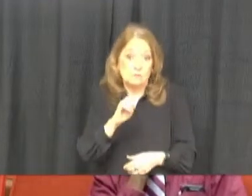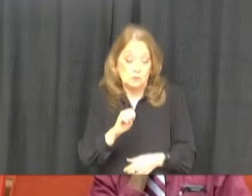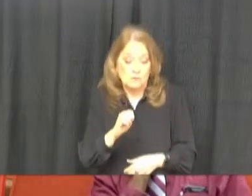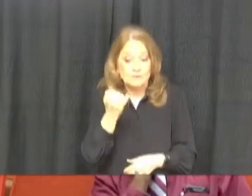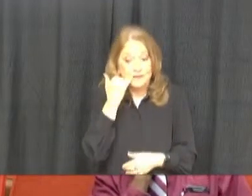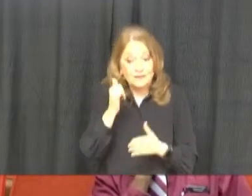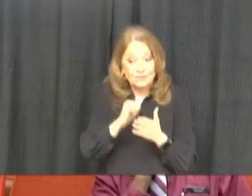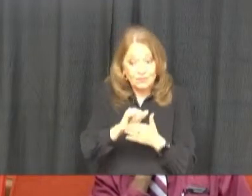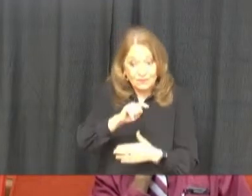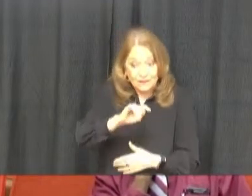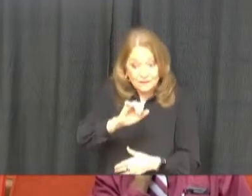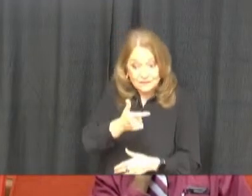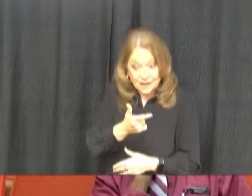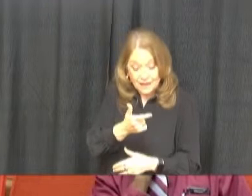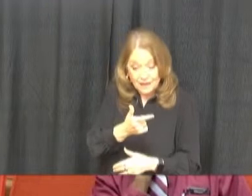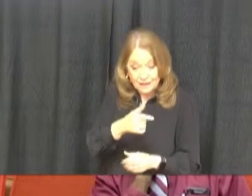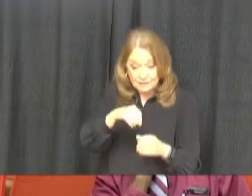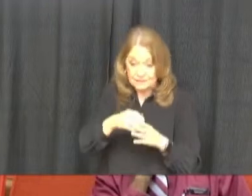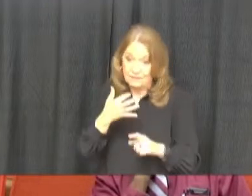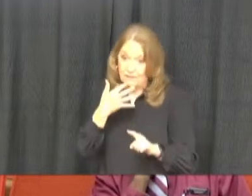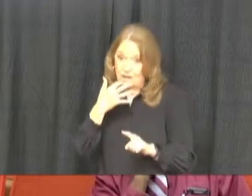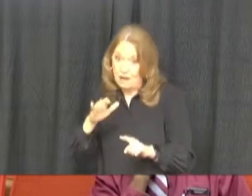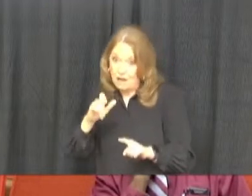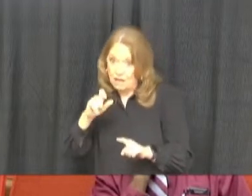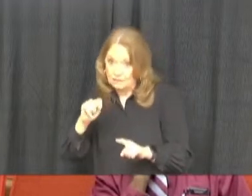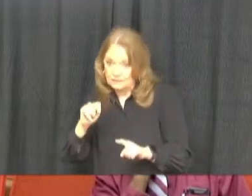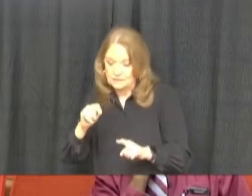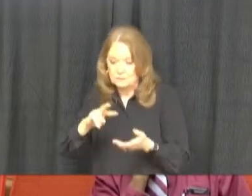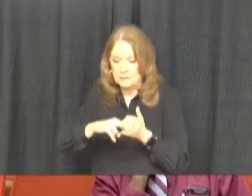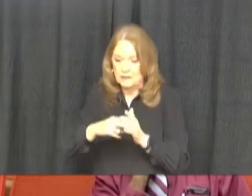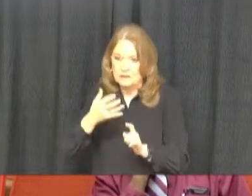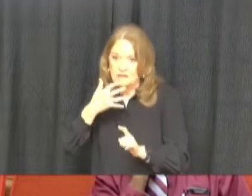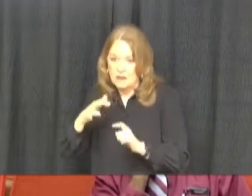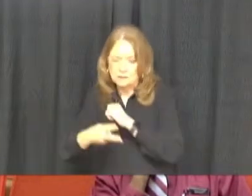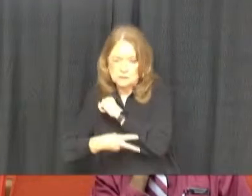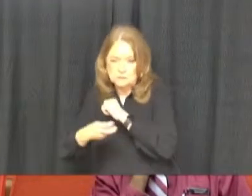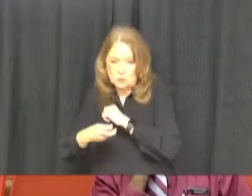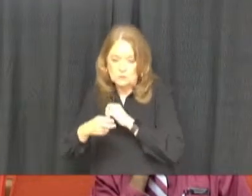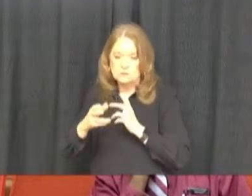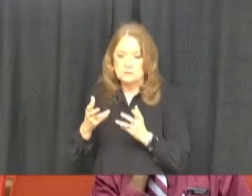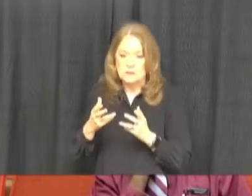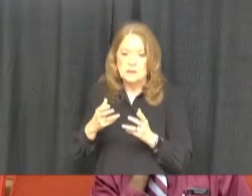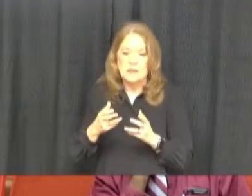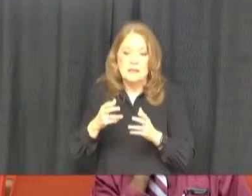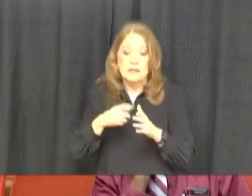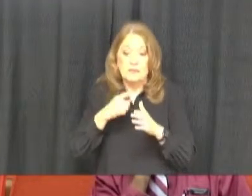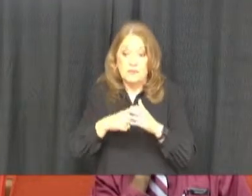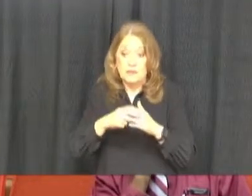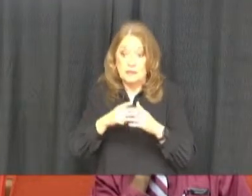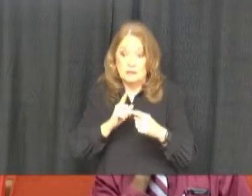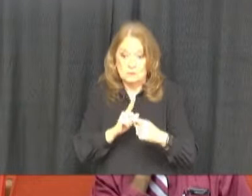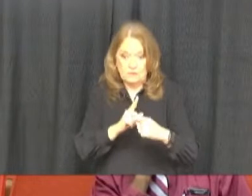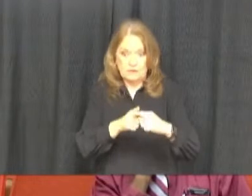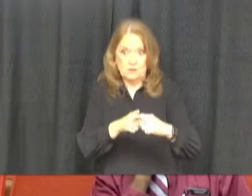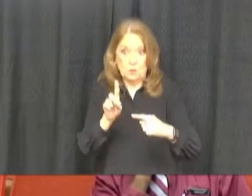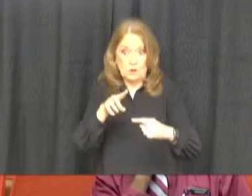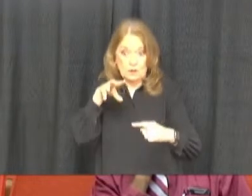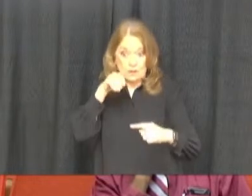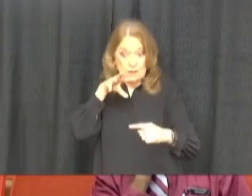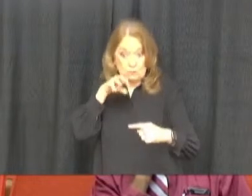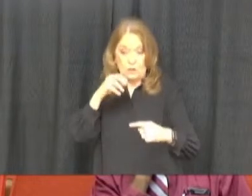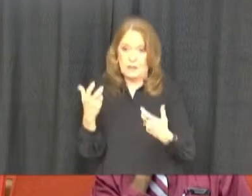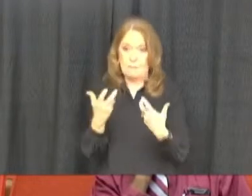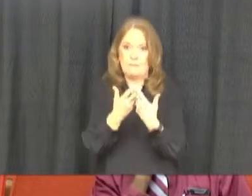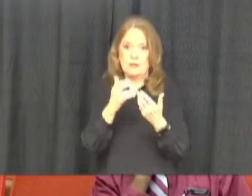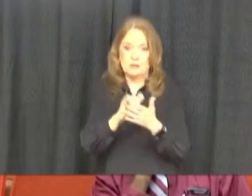tag, which is in that hot list, as we would call it, it's a hot tag, and it comes through that intersection, it can match that and create